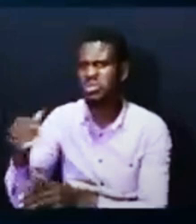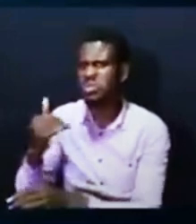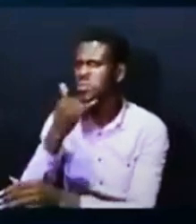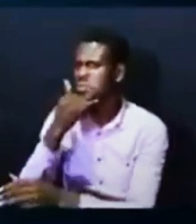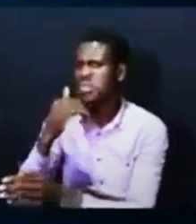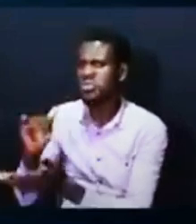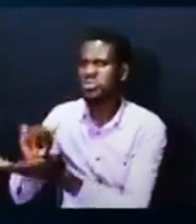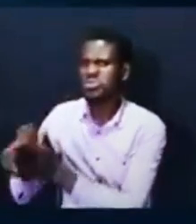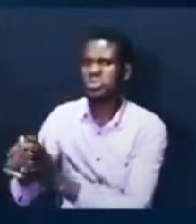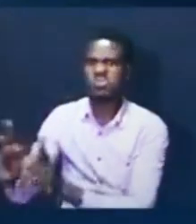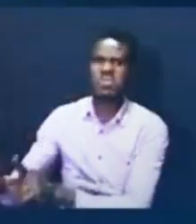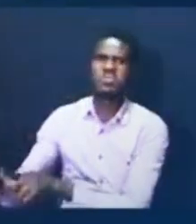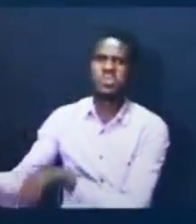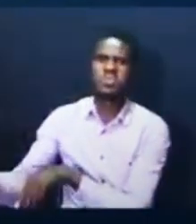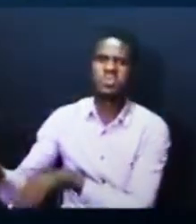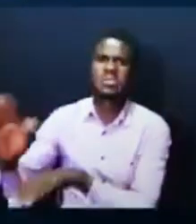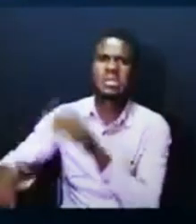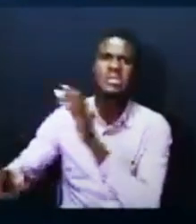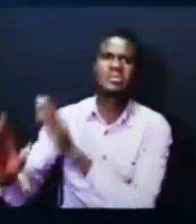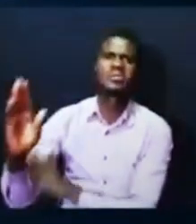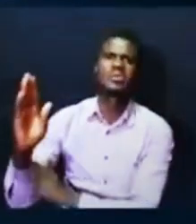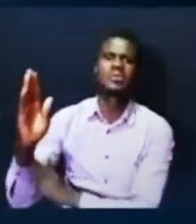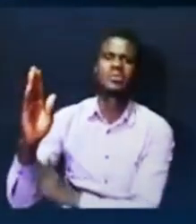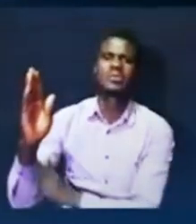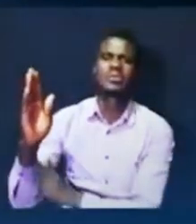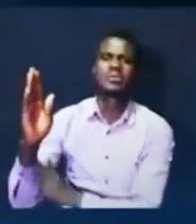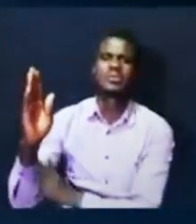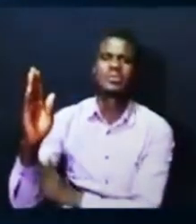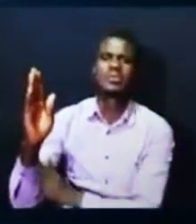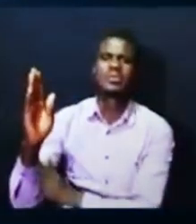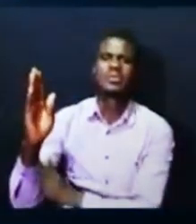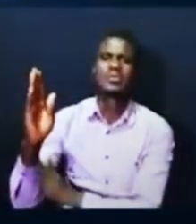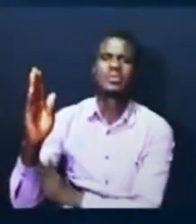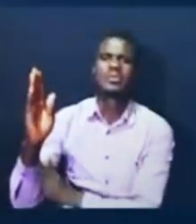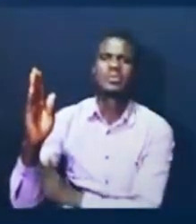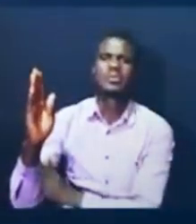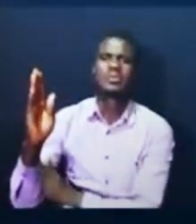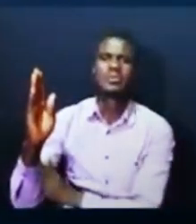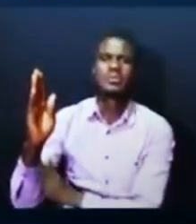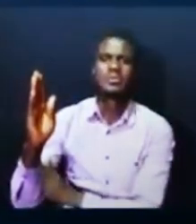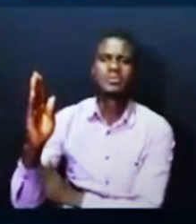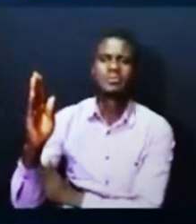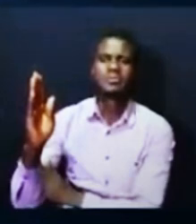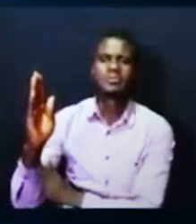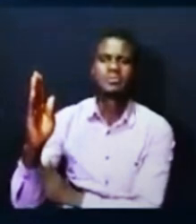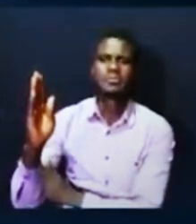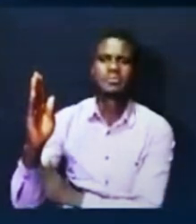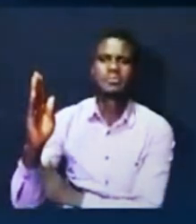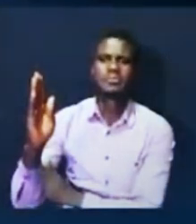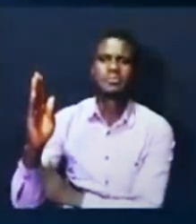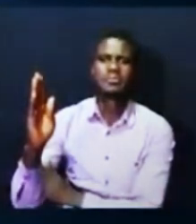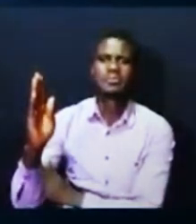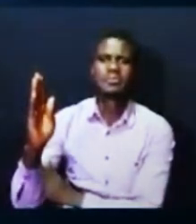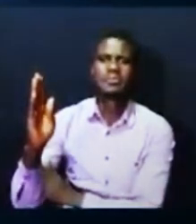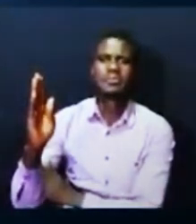no anka ye omu mum bone. Odibe ye omu bone no anka ye nyankopon mum bone.